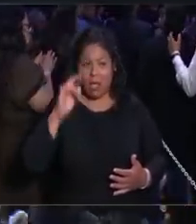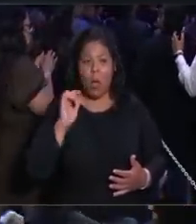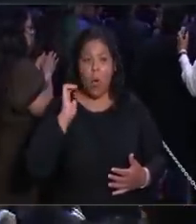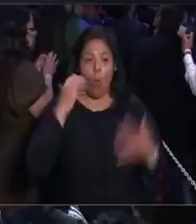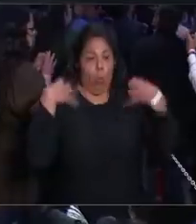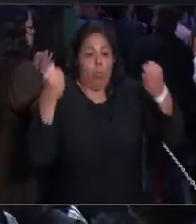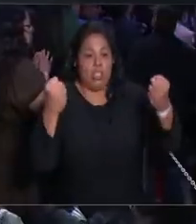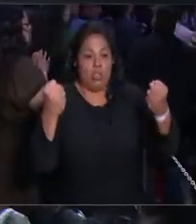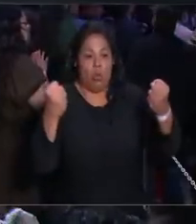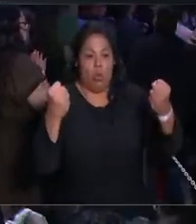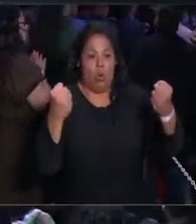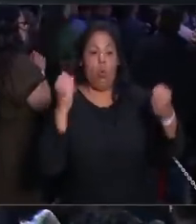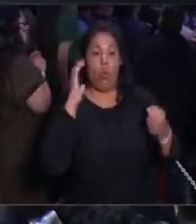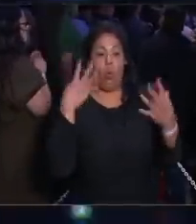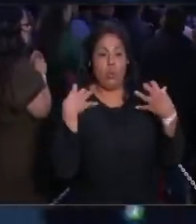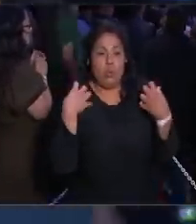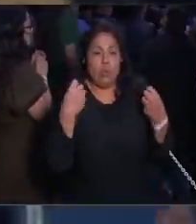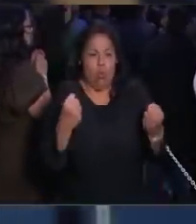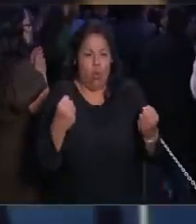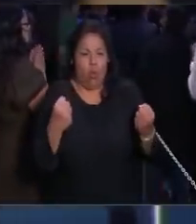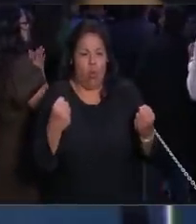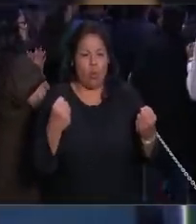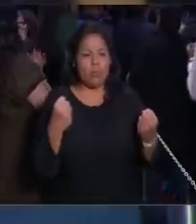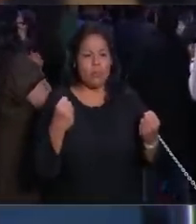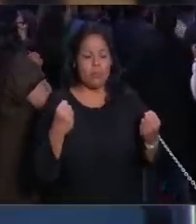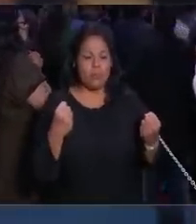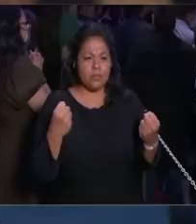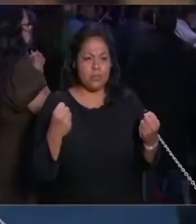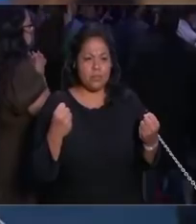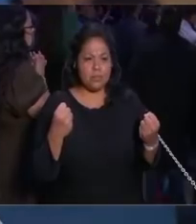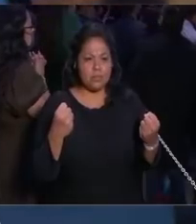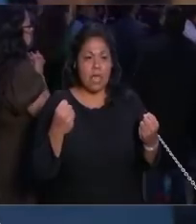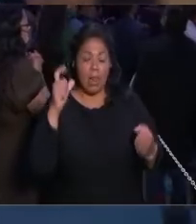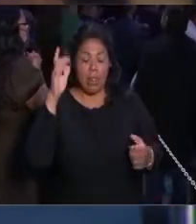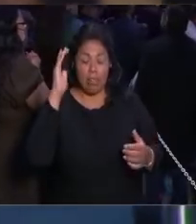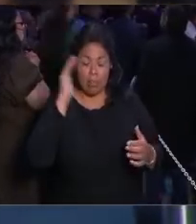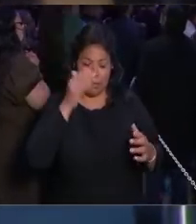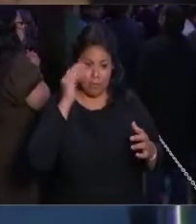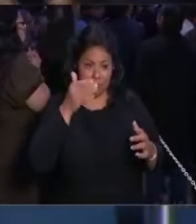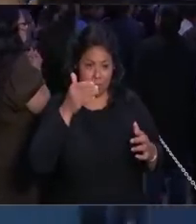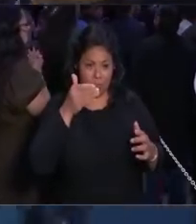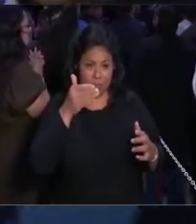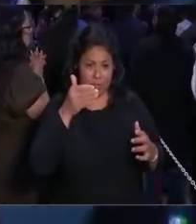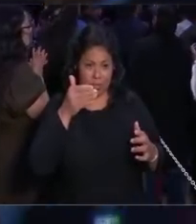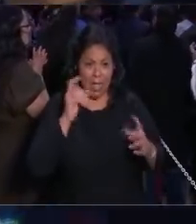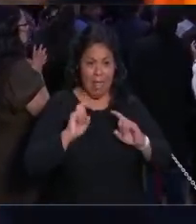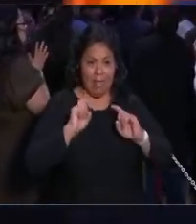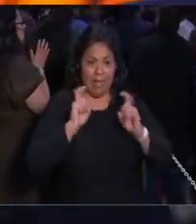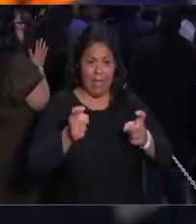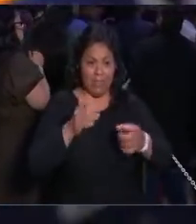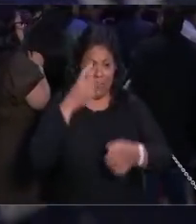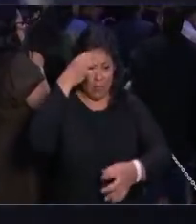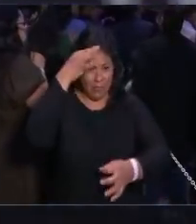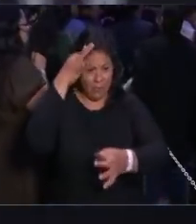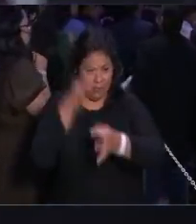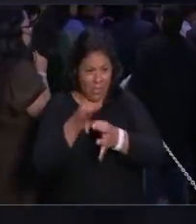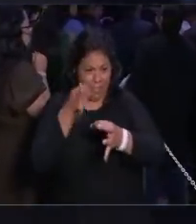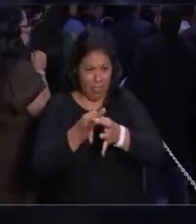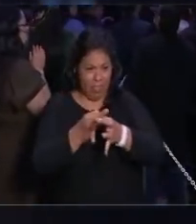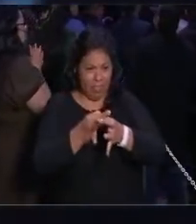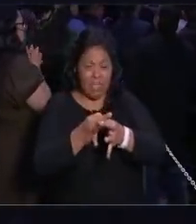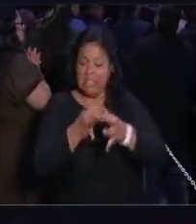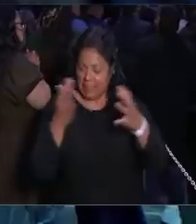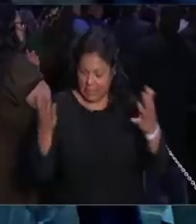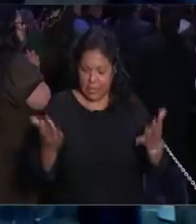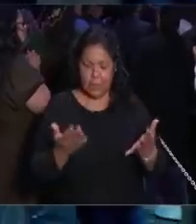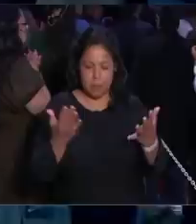recover. Los enfermos sanarán. Listen, The gift of faith is in this place. Escucha, hay fe en